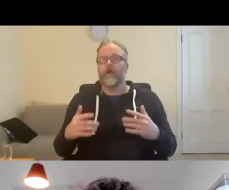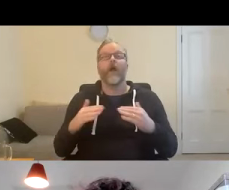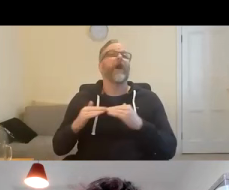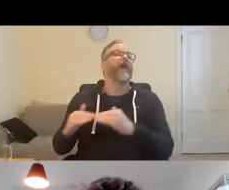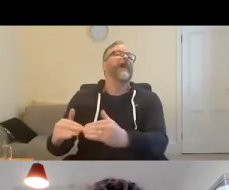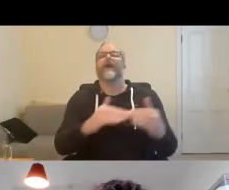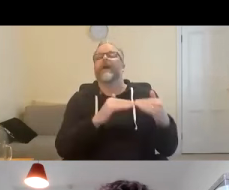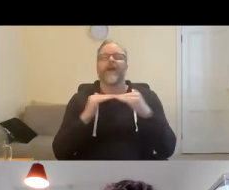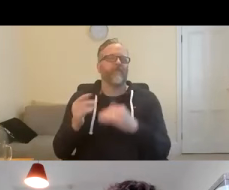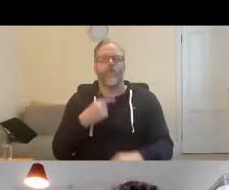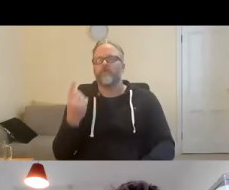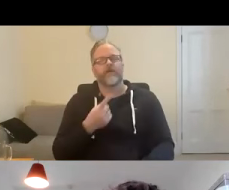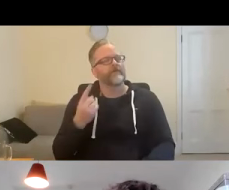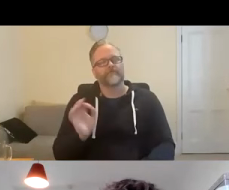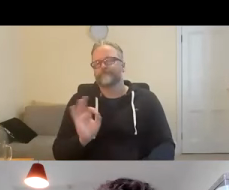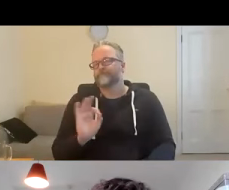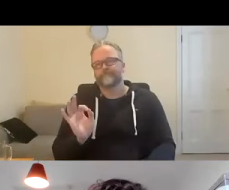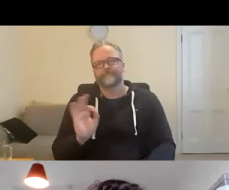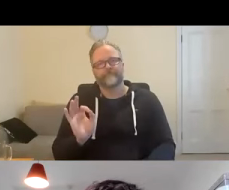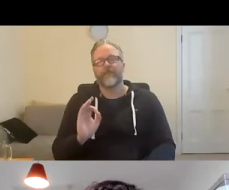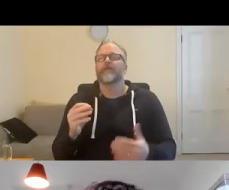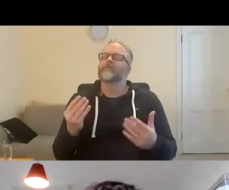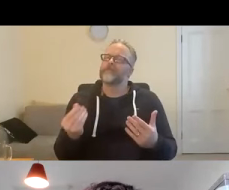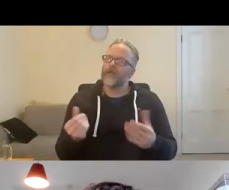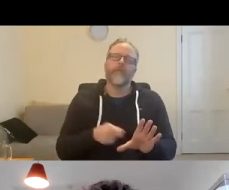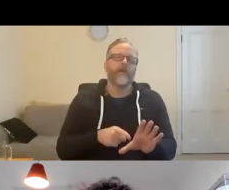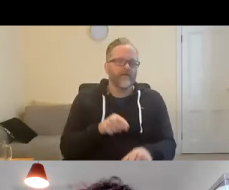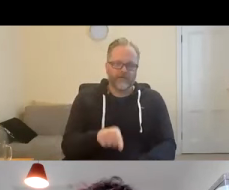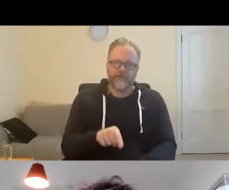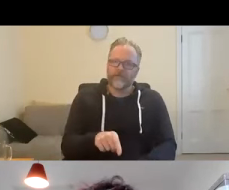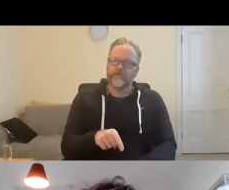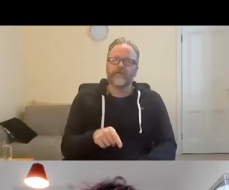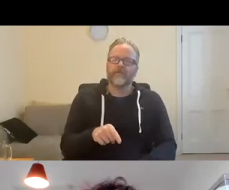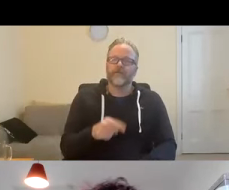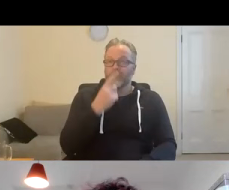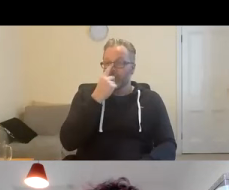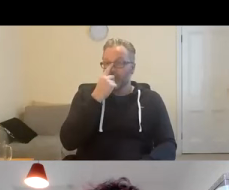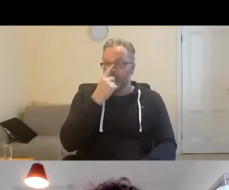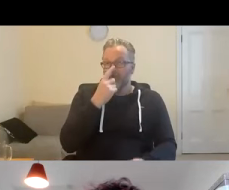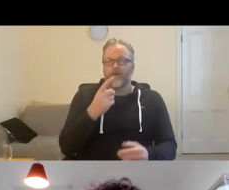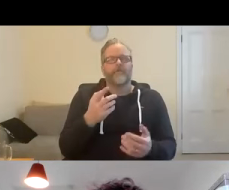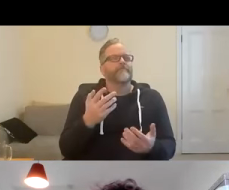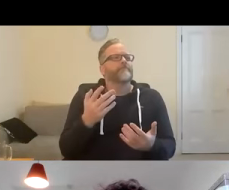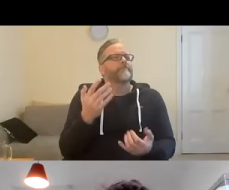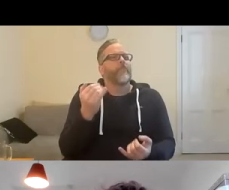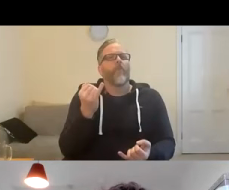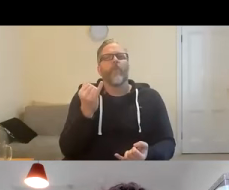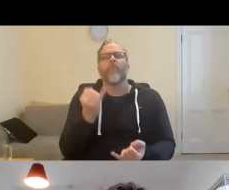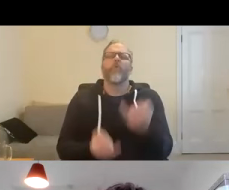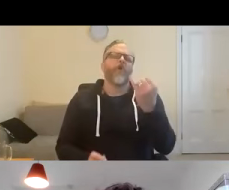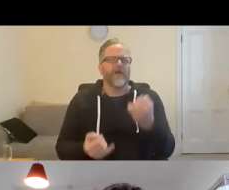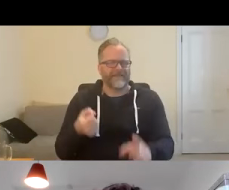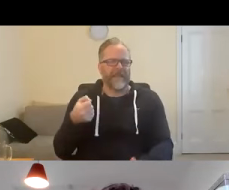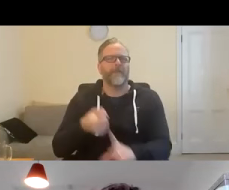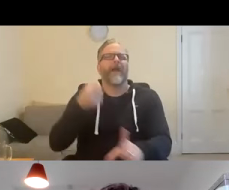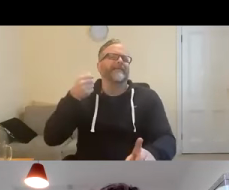ground. So there are some young people who are much more severely impacted